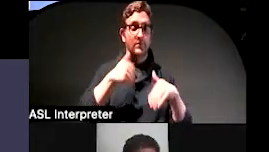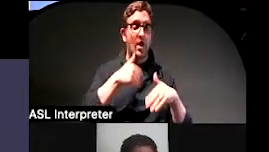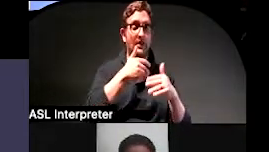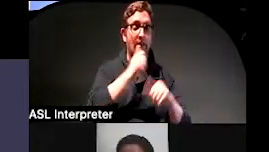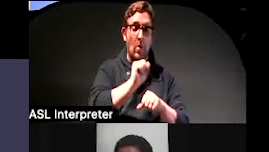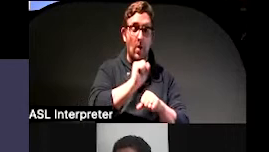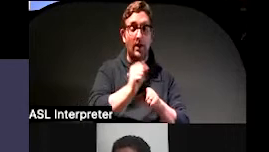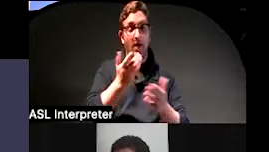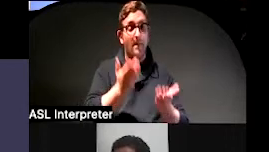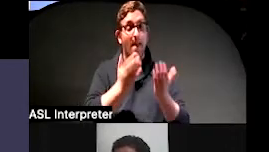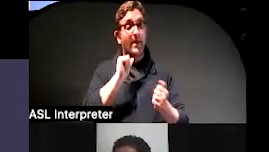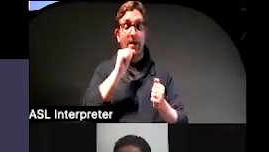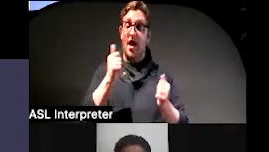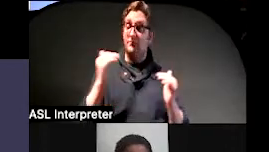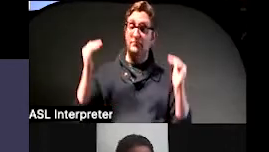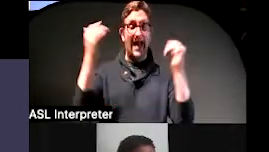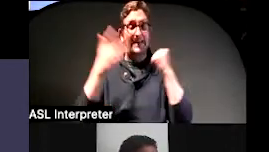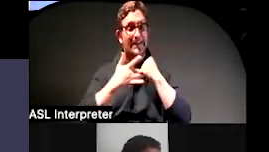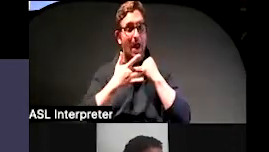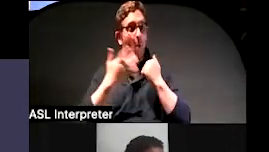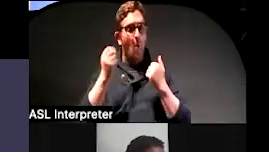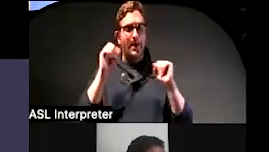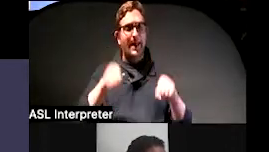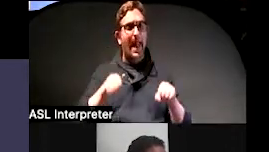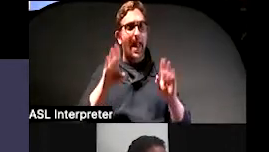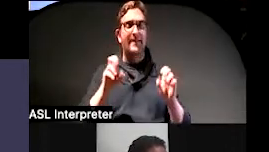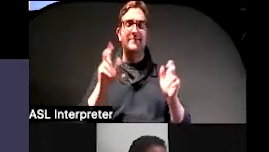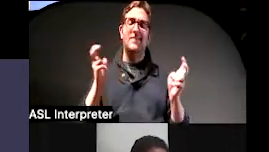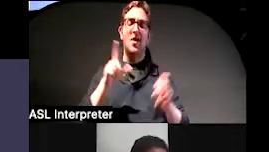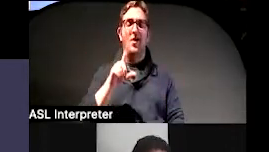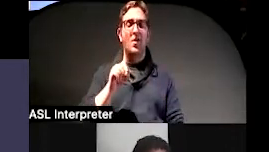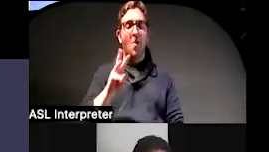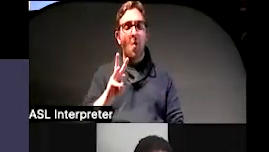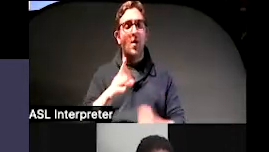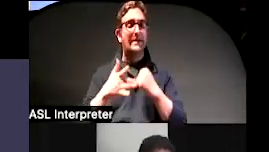They can be low tech accommodations, which is